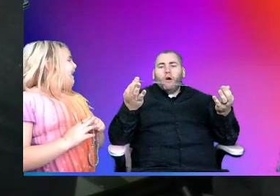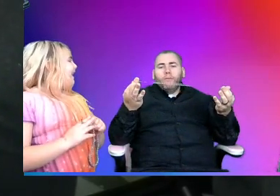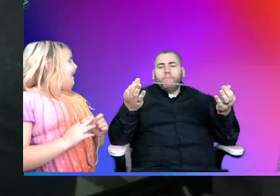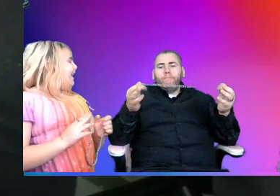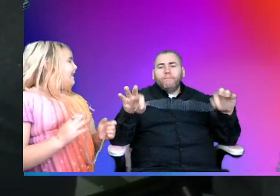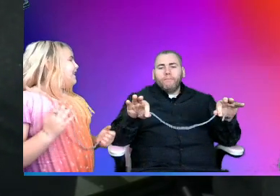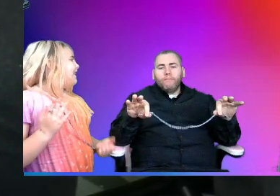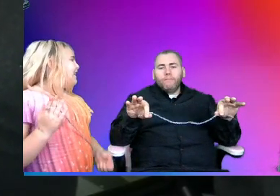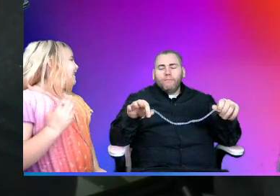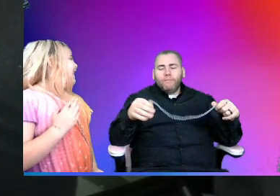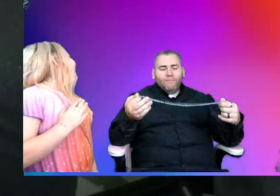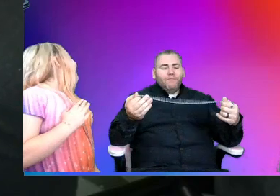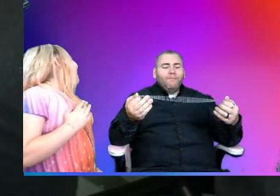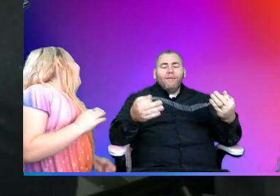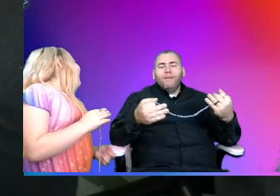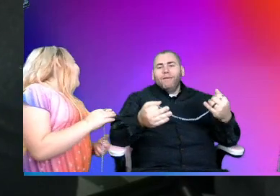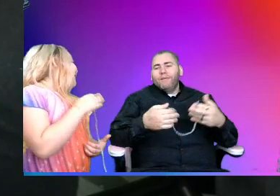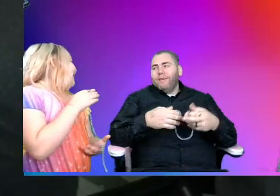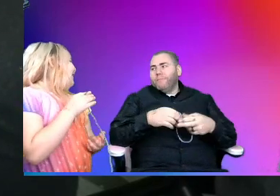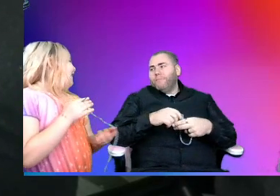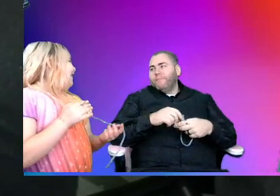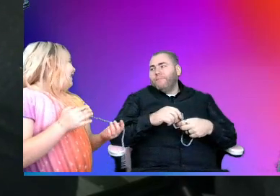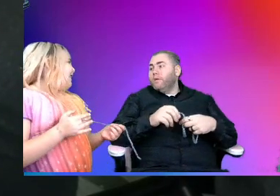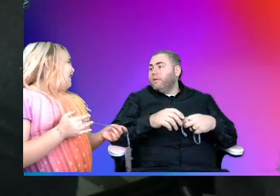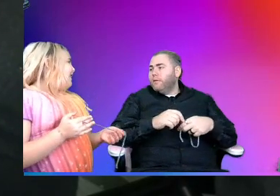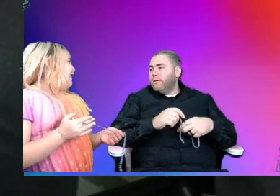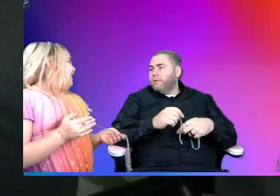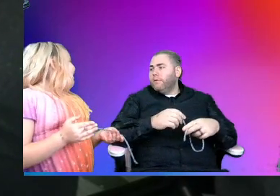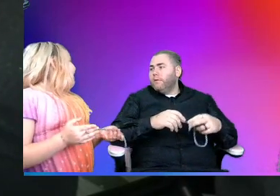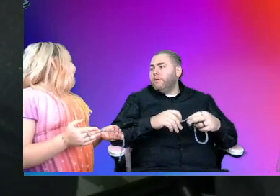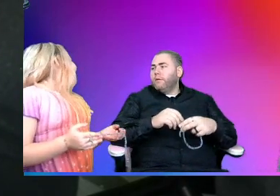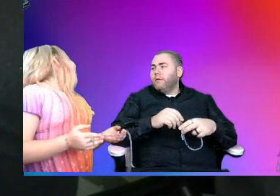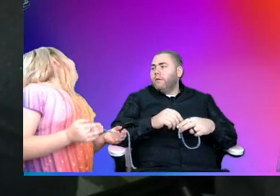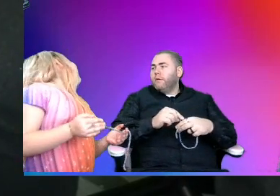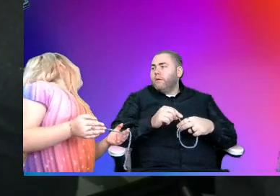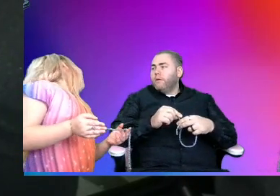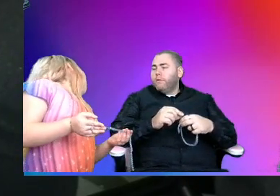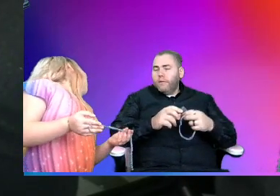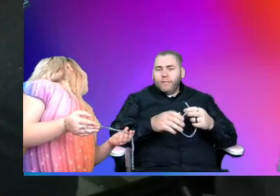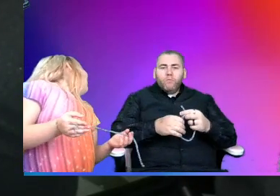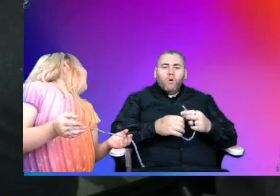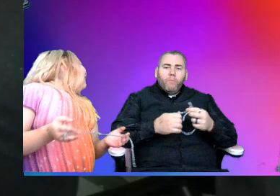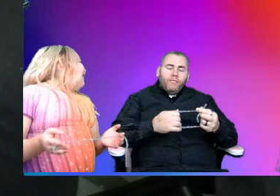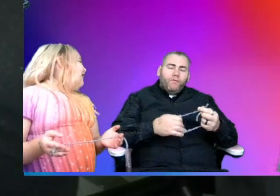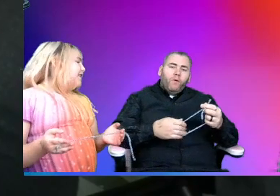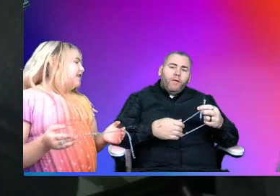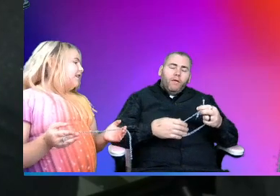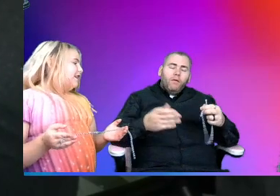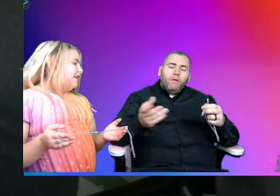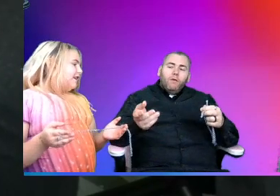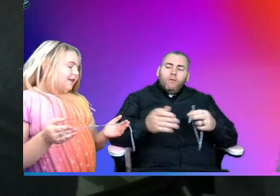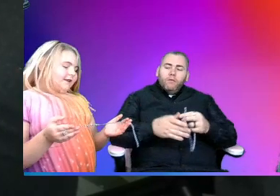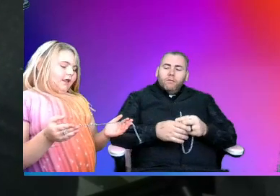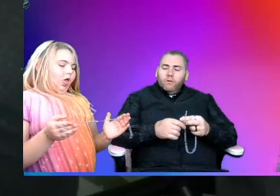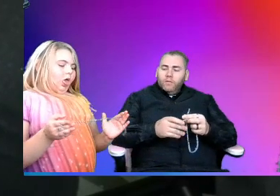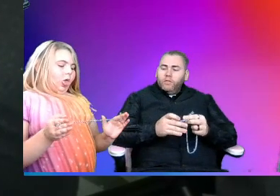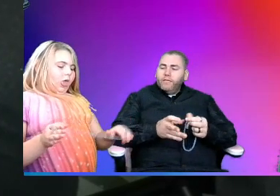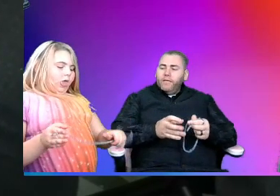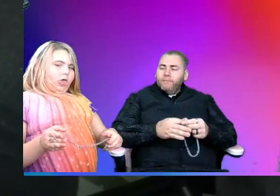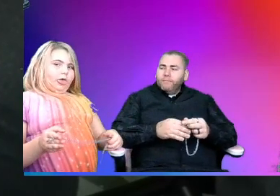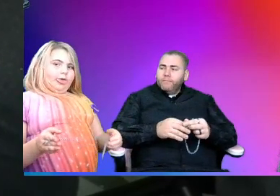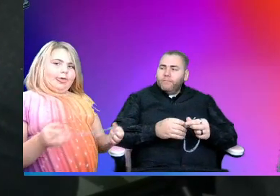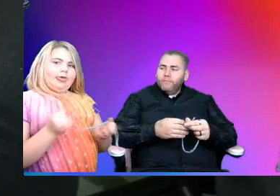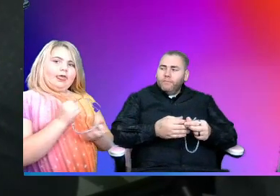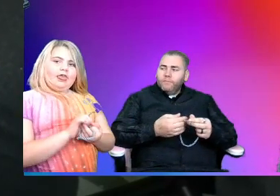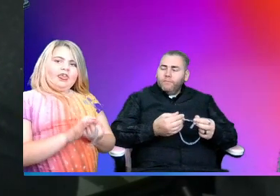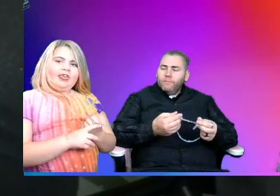it's gone. That's mine. Yep. What? That's some rope magic for you. So, did you catch